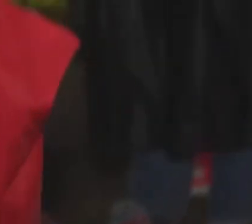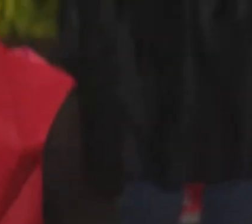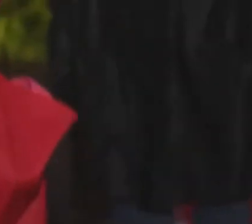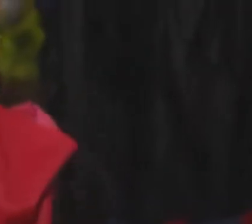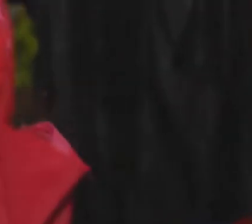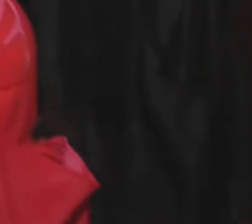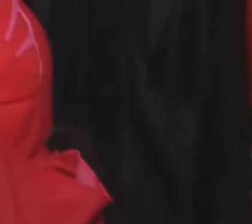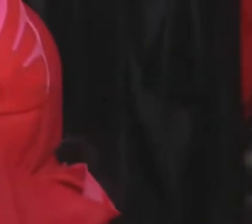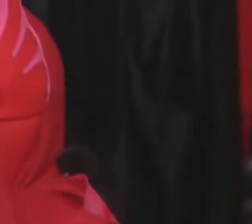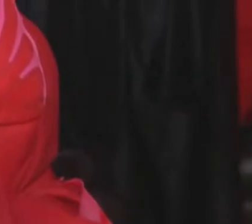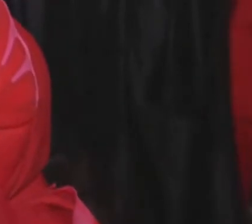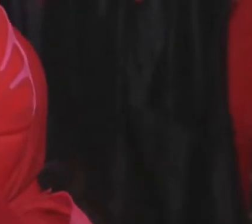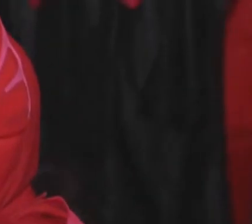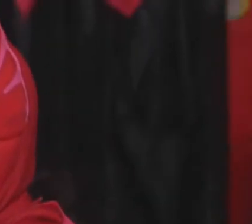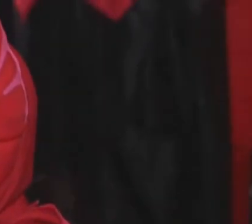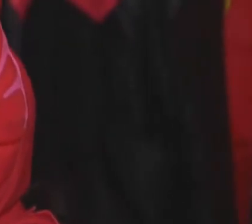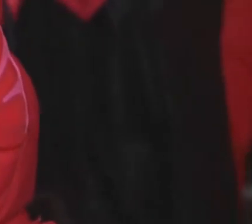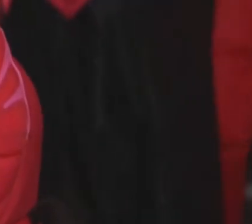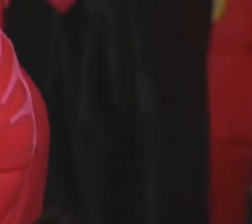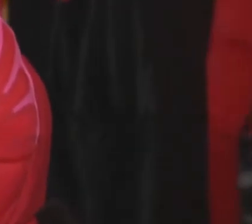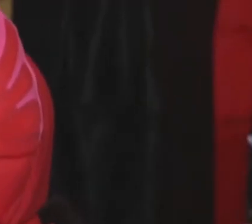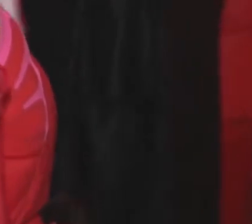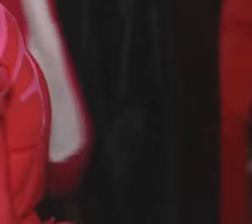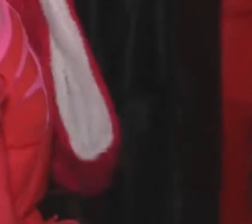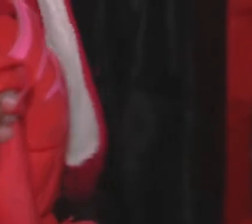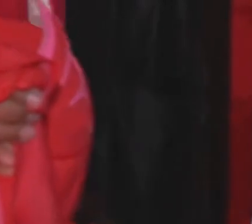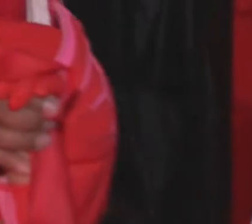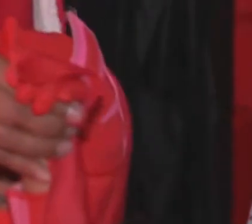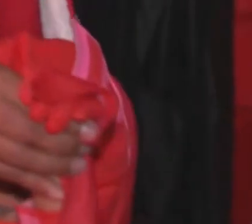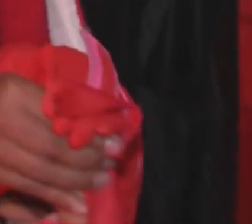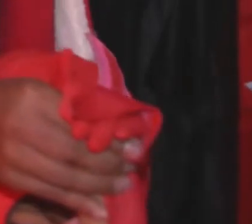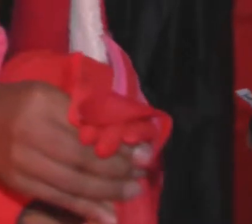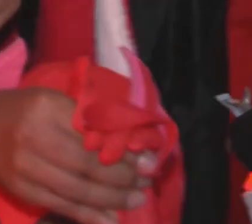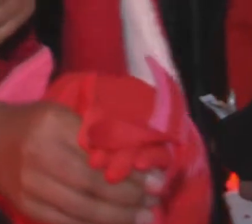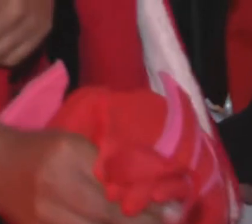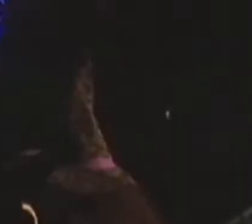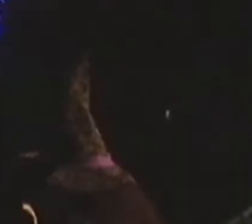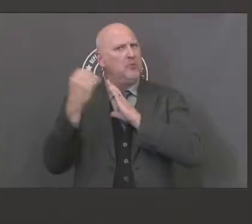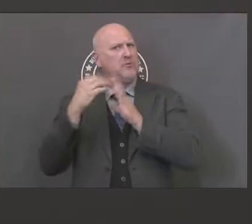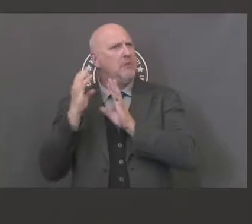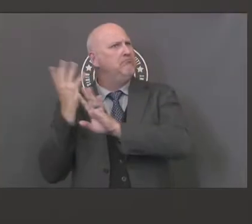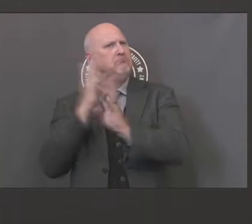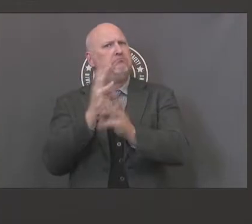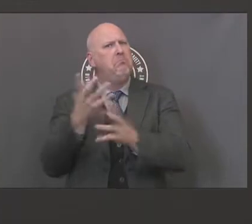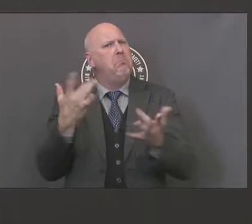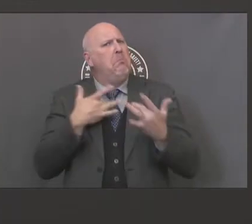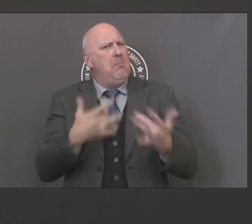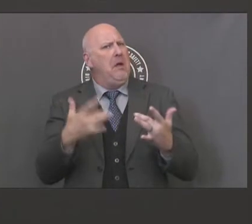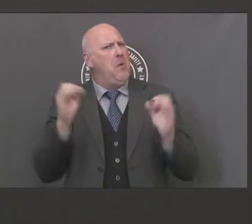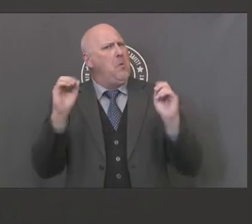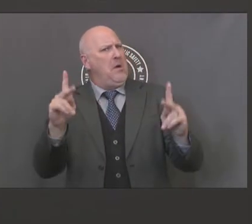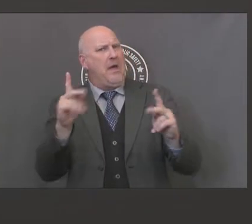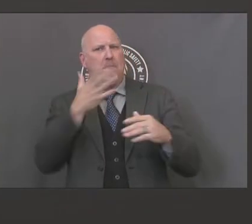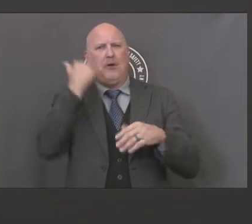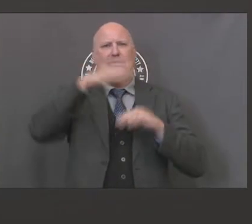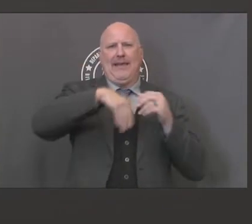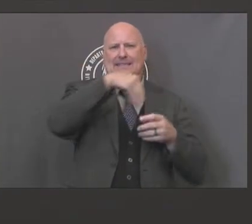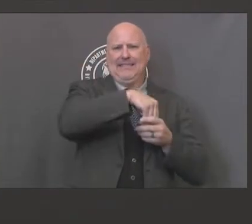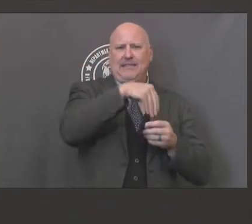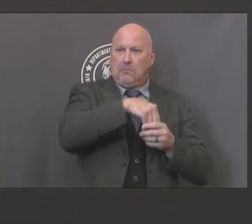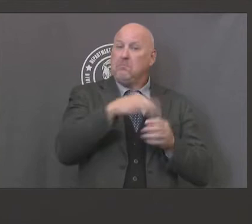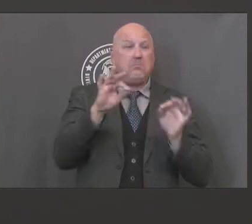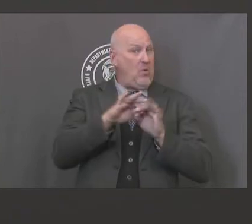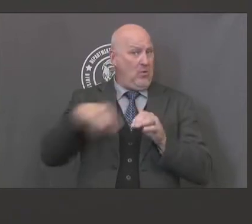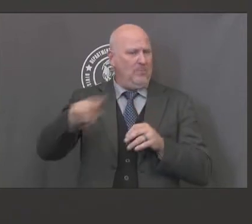traditional door-to-door trick-or-treating. Now, the governor weighed in, giving a few instructions of his own. If you have a mask you're wearing